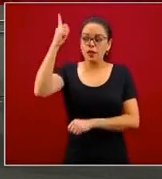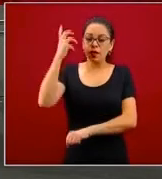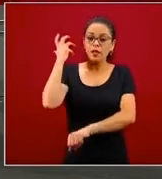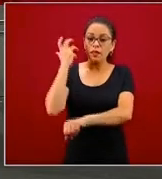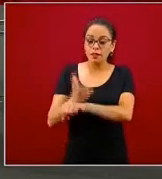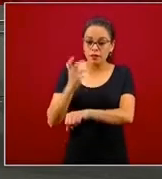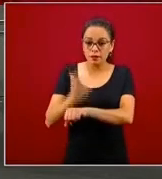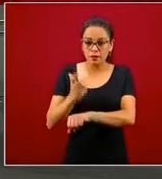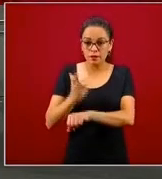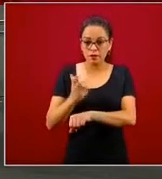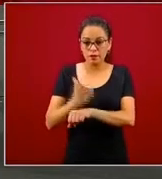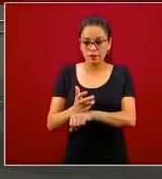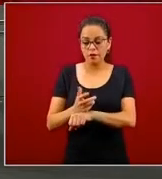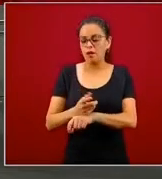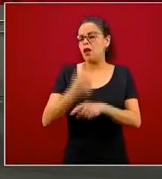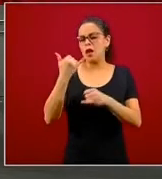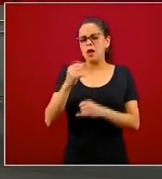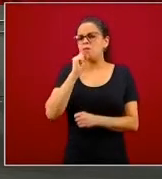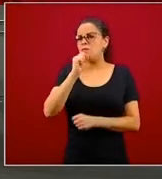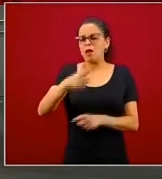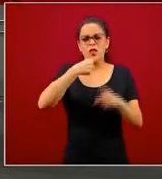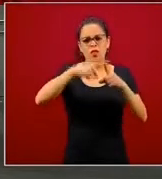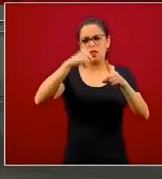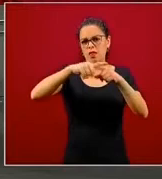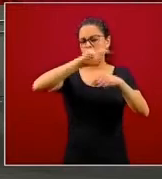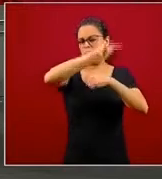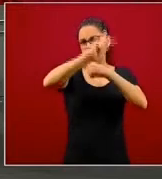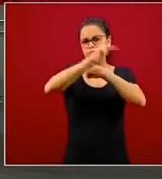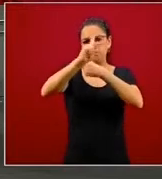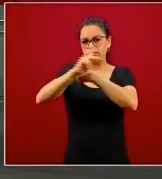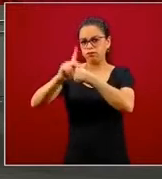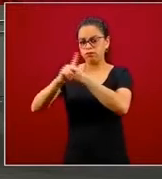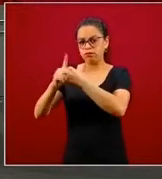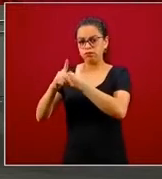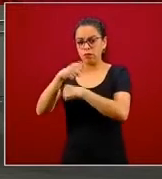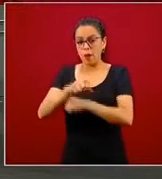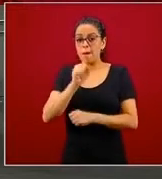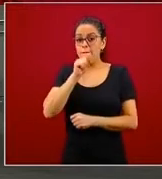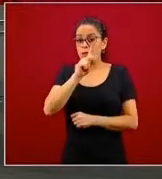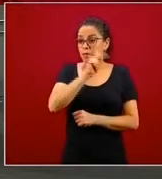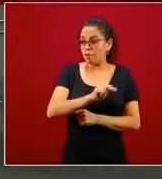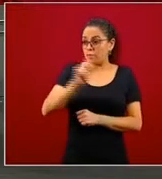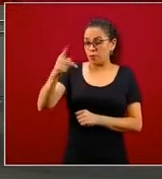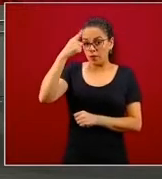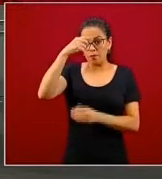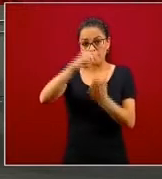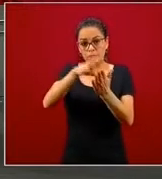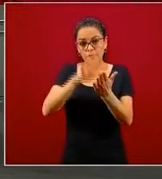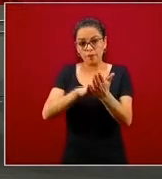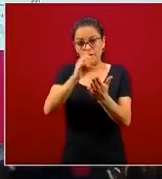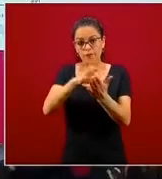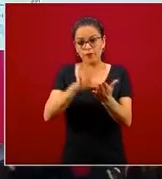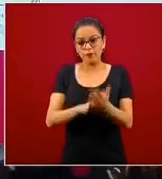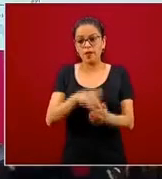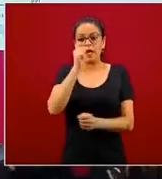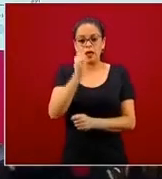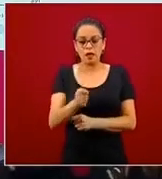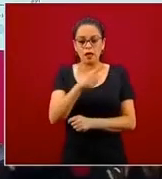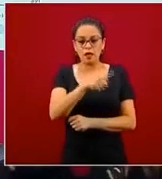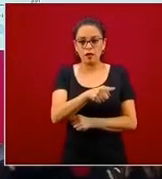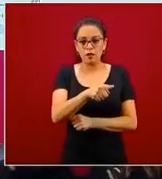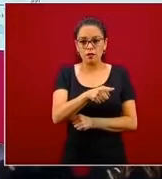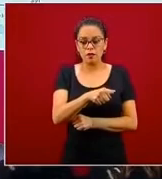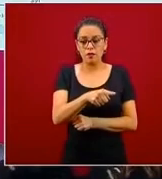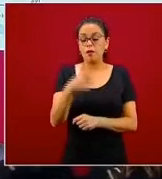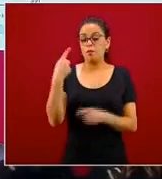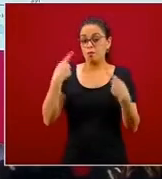and just as it happens with Mexico, in the US and practically the rest of the countries, we are not following the same logic for